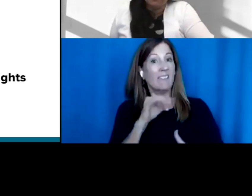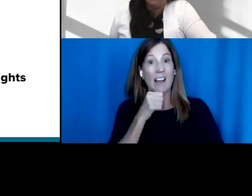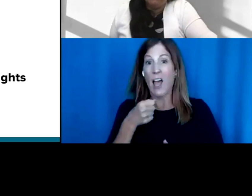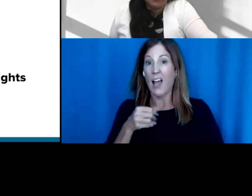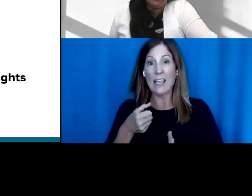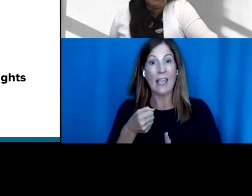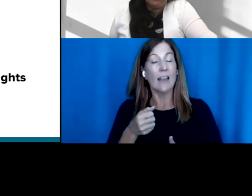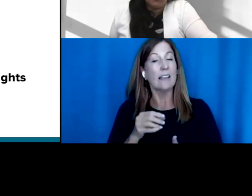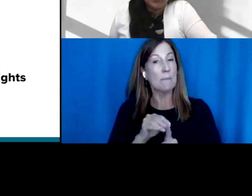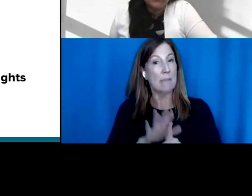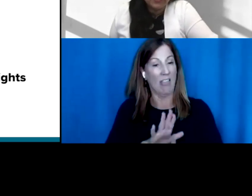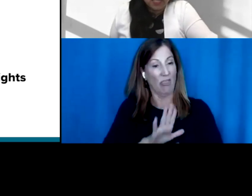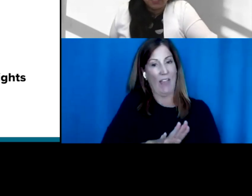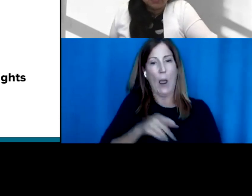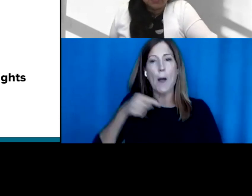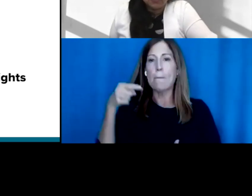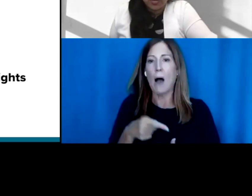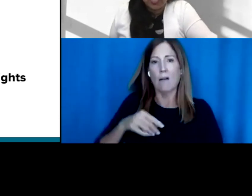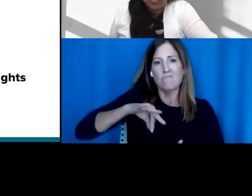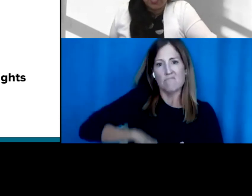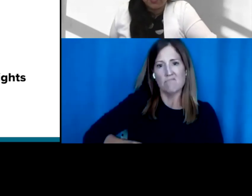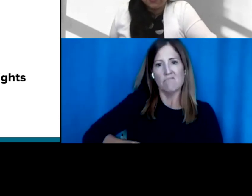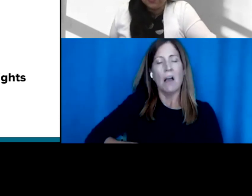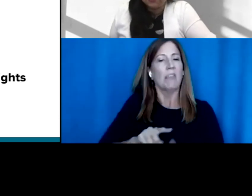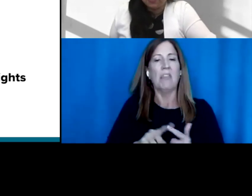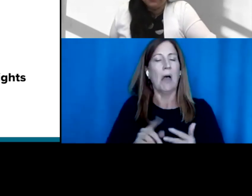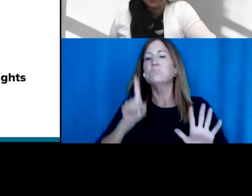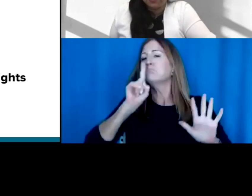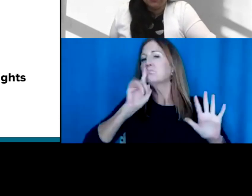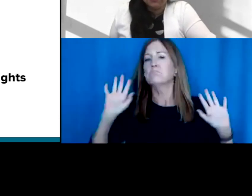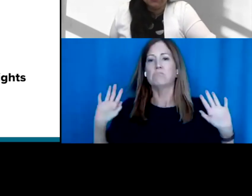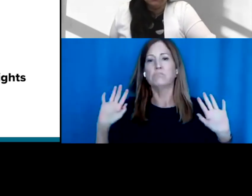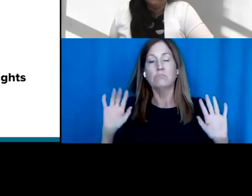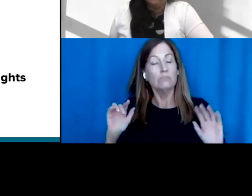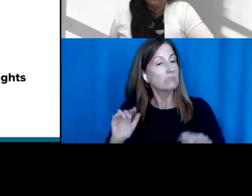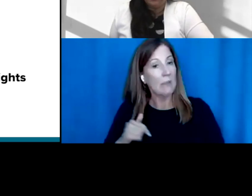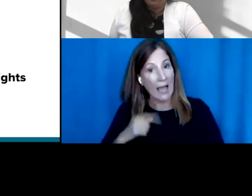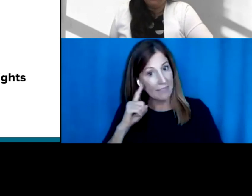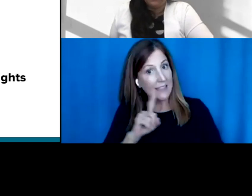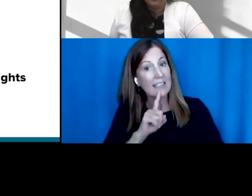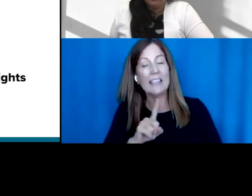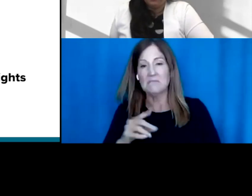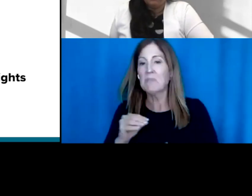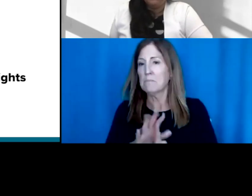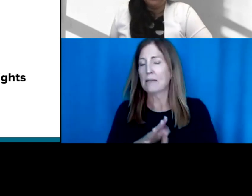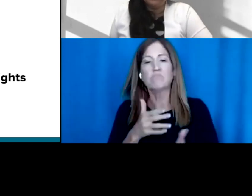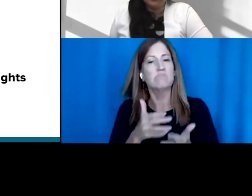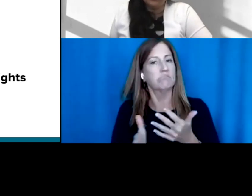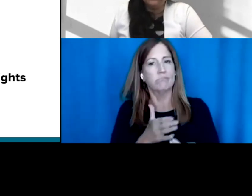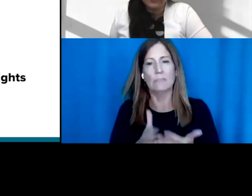liability. But we know that it does, right? And I think it's up to us to help.